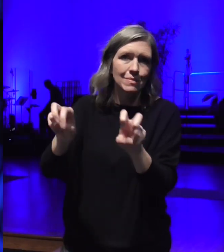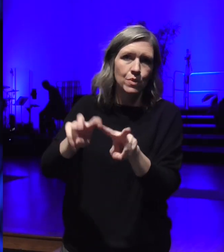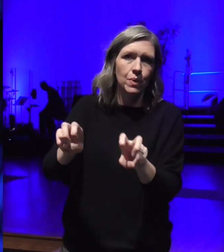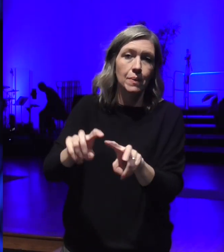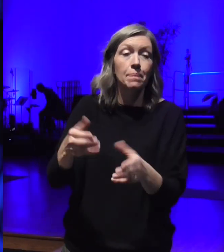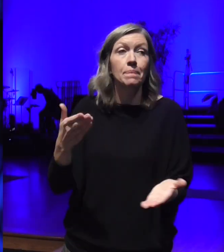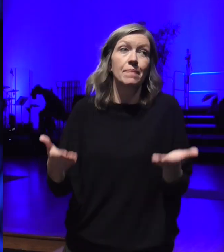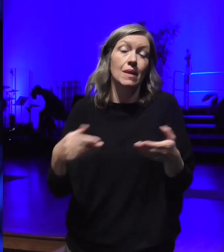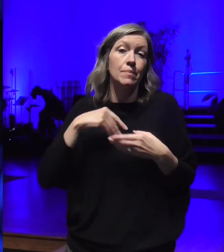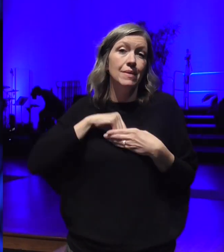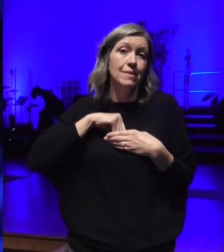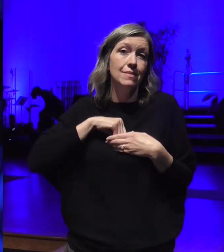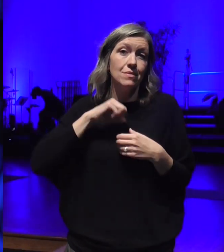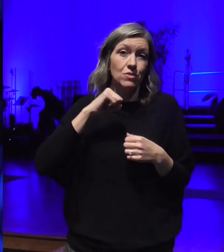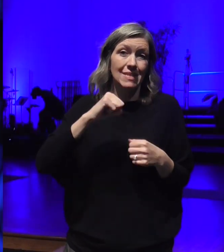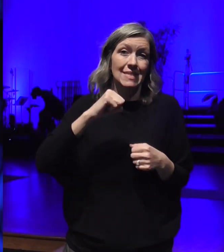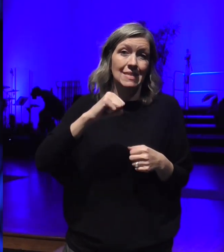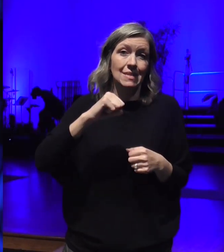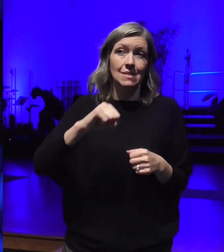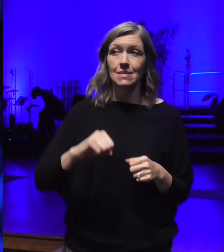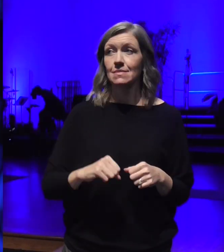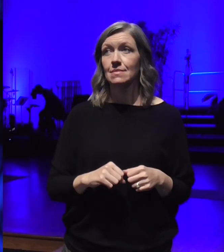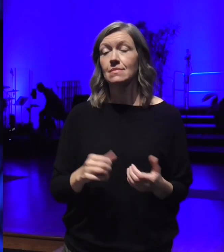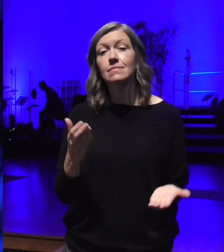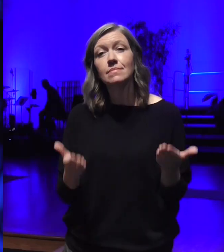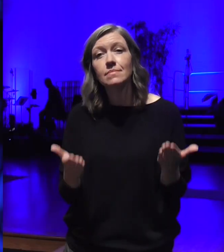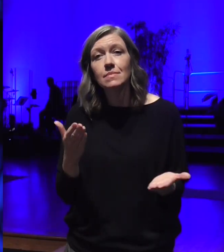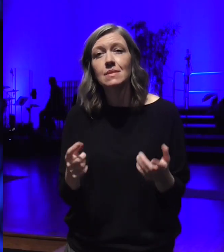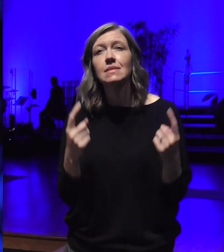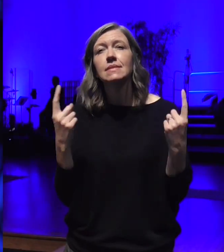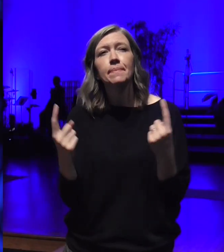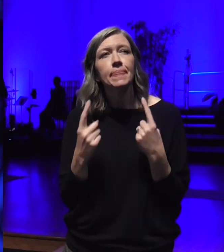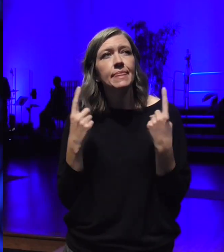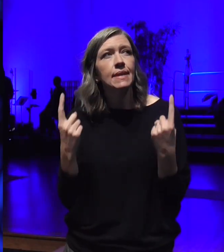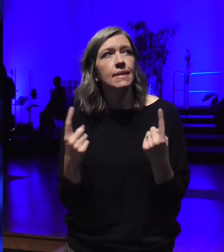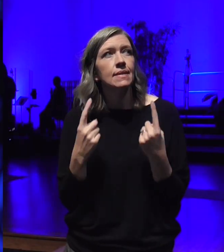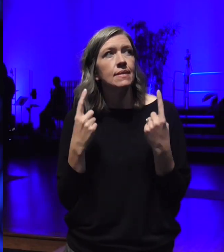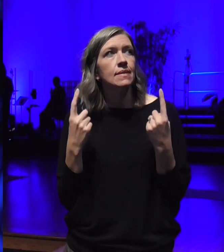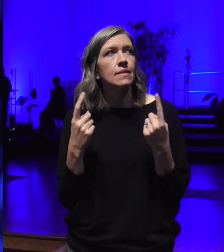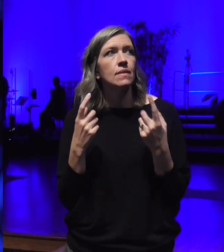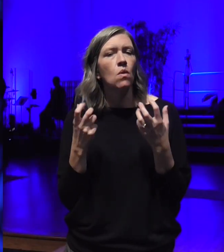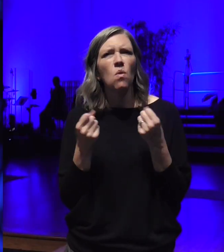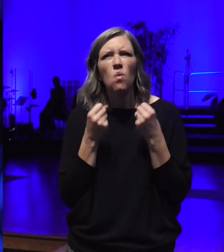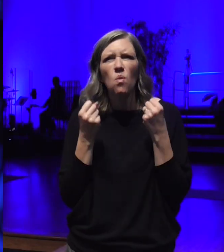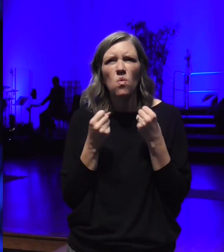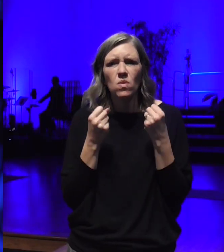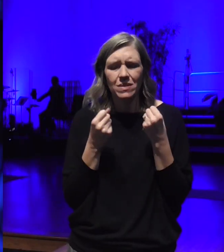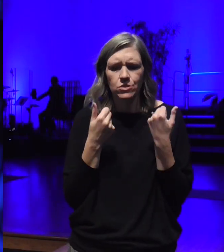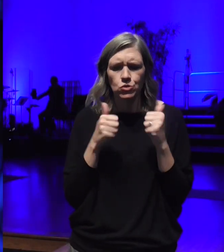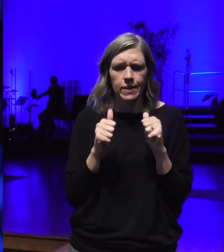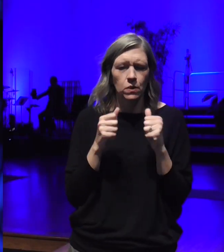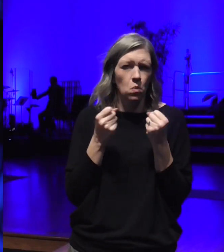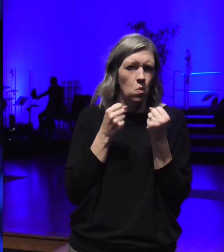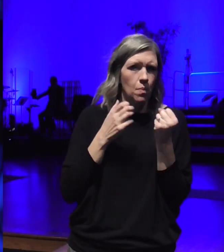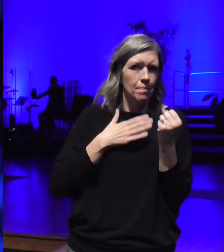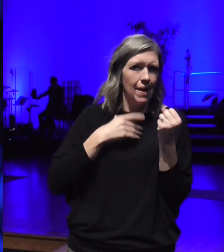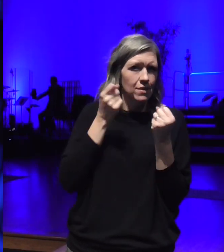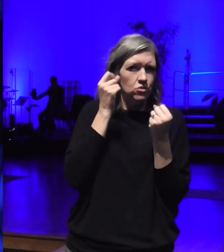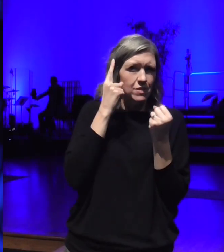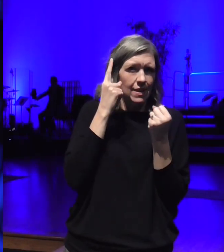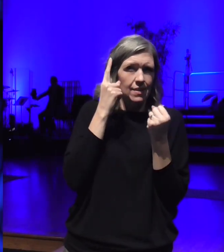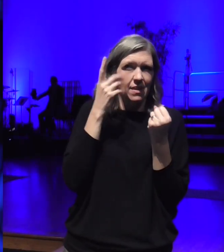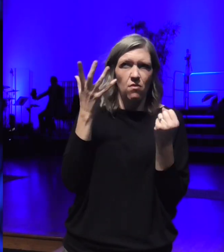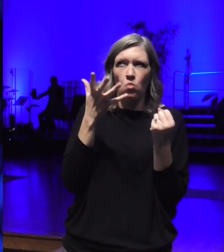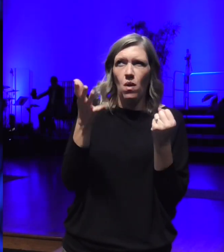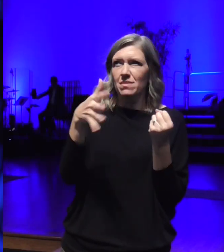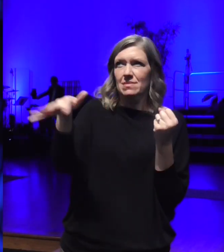is some resistance in us. Perhaps there is something holding on to an understanding that we think is all there